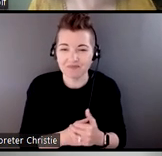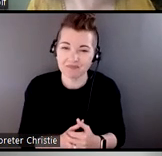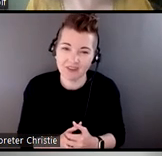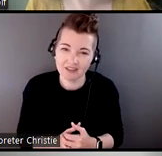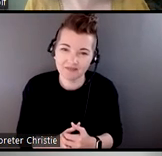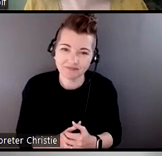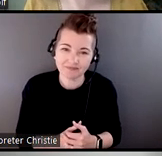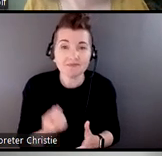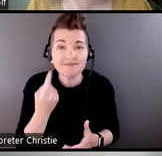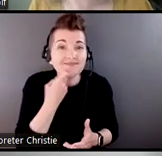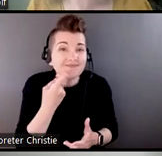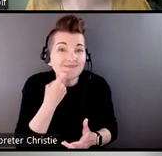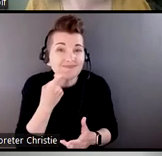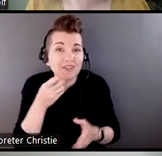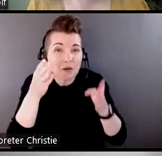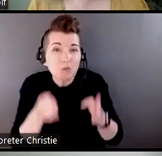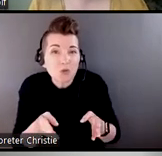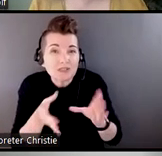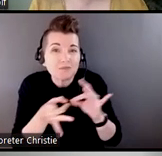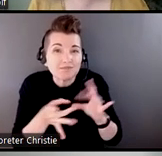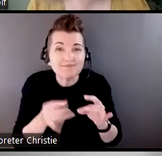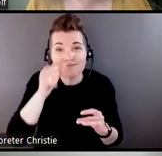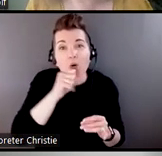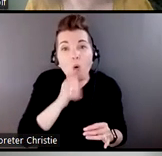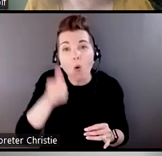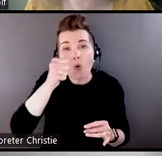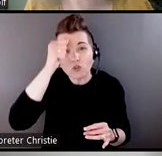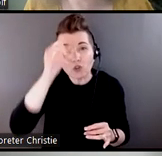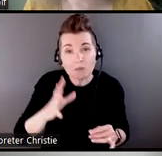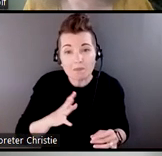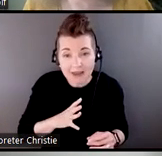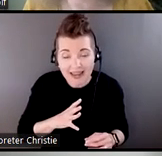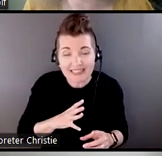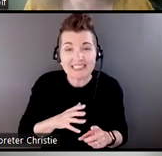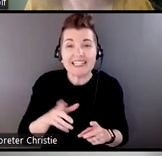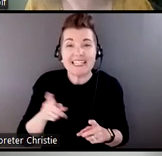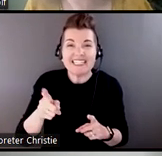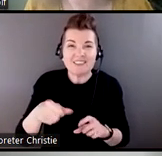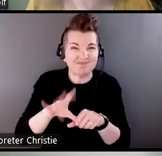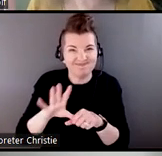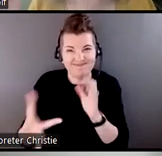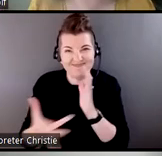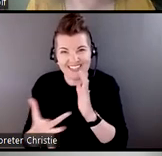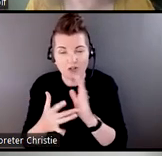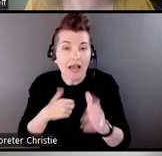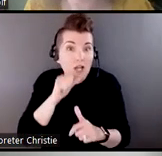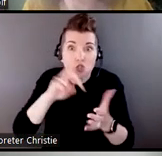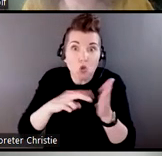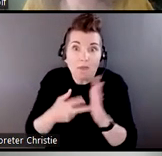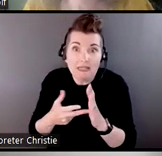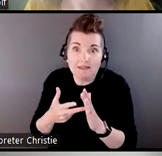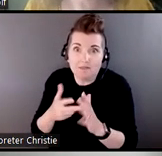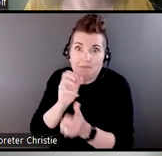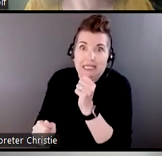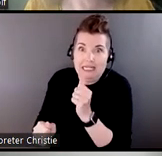elderly gentleman who might have, some tech. Don't mean to be, my own husband doesn't use email. He has a flip phone, he doesn't